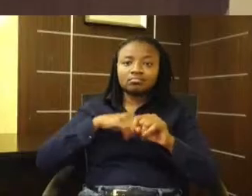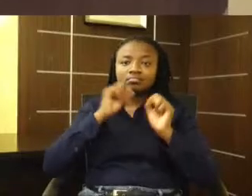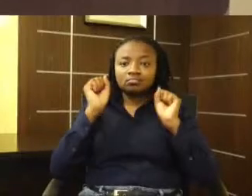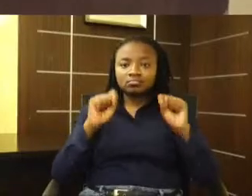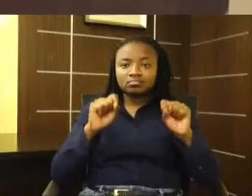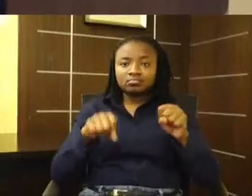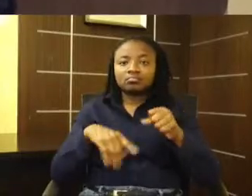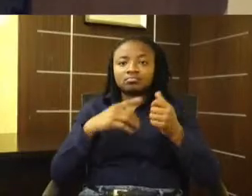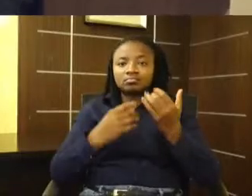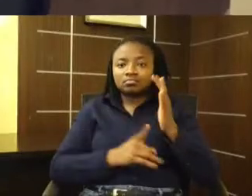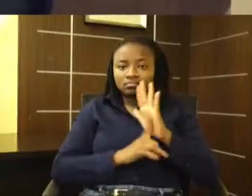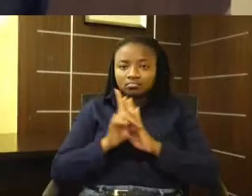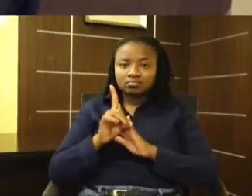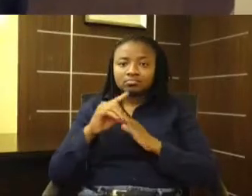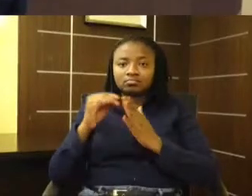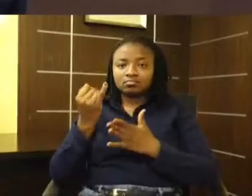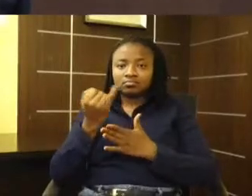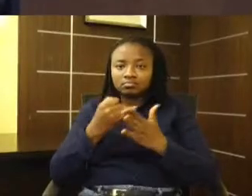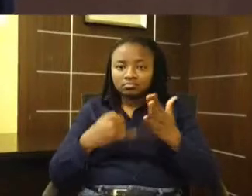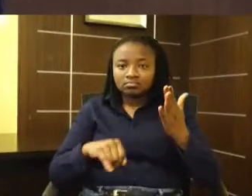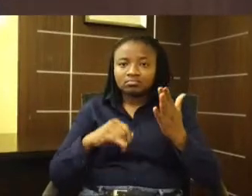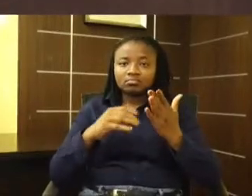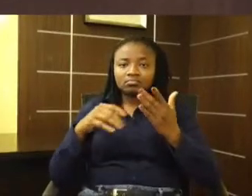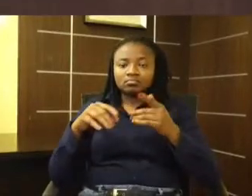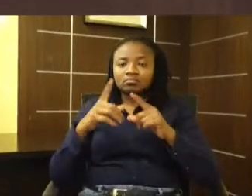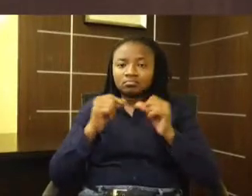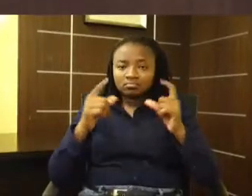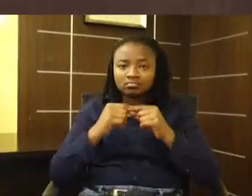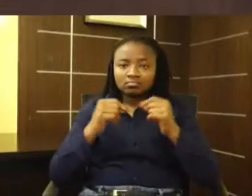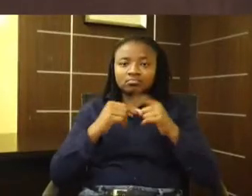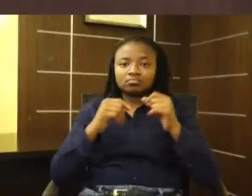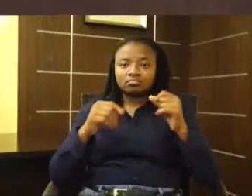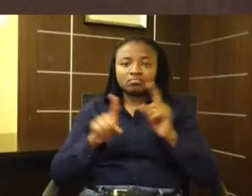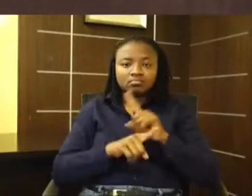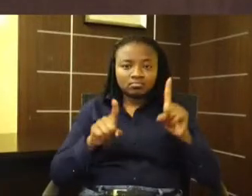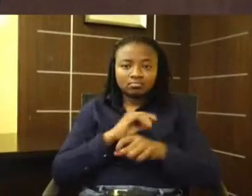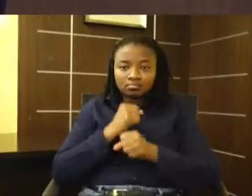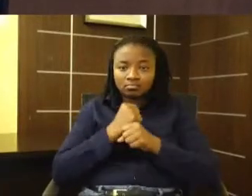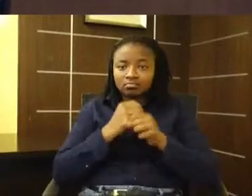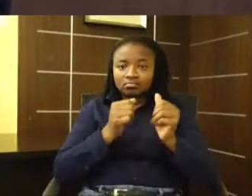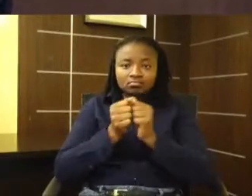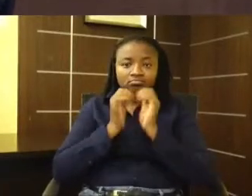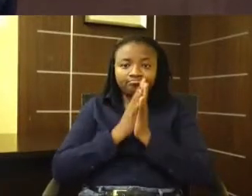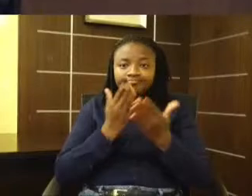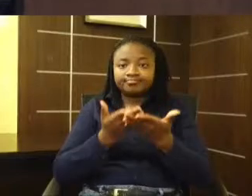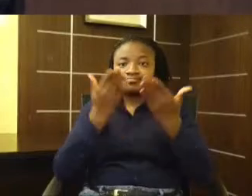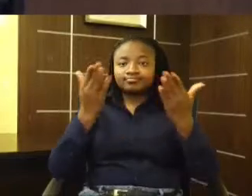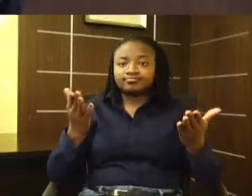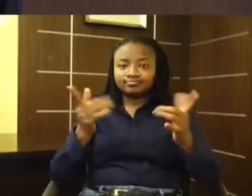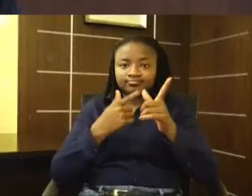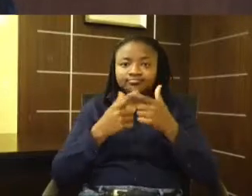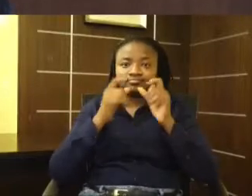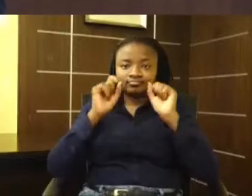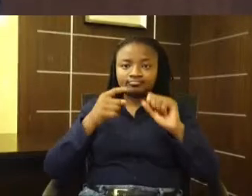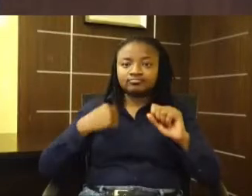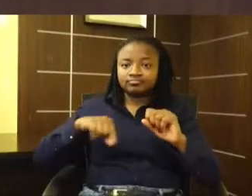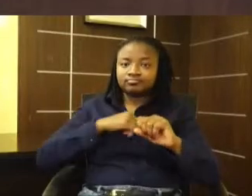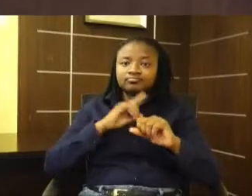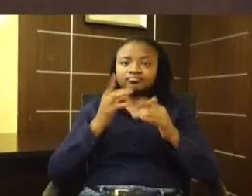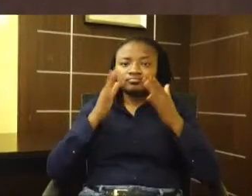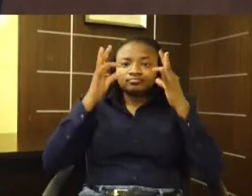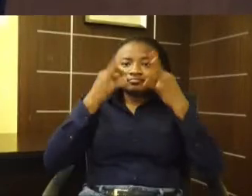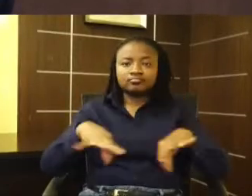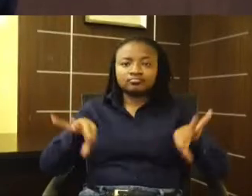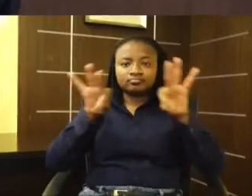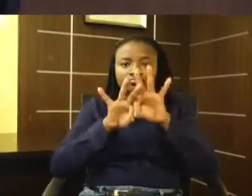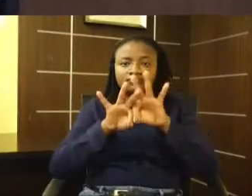platform, messages, and everything else with them so that we are relevant, yes, and addressing the emerging